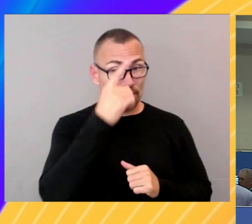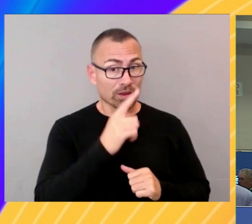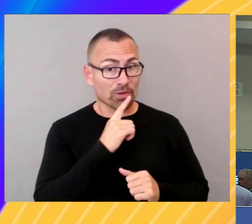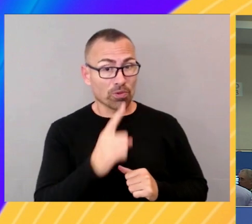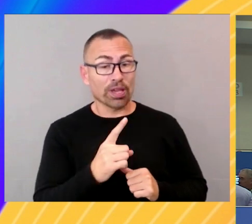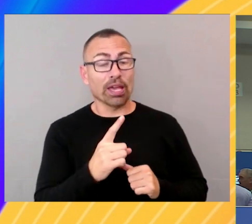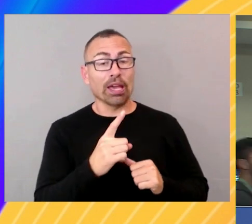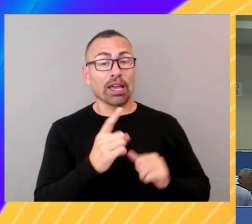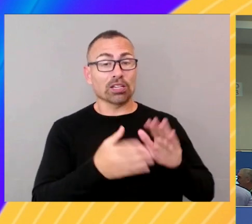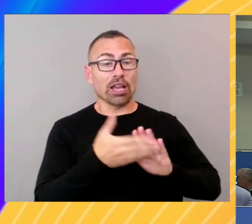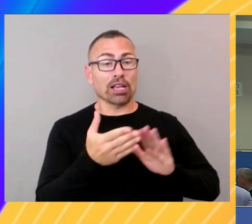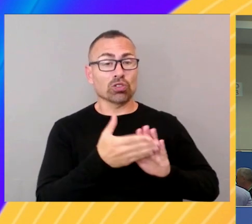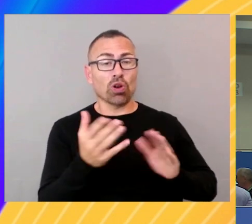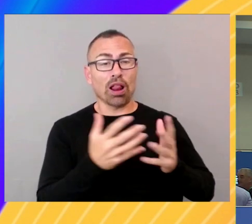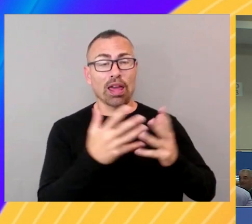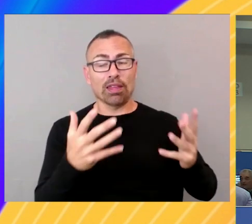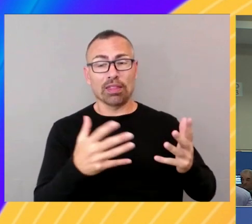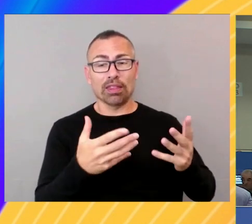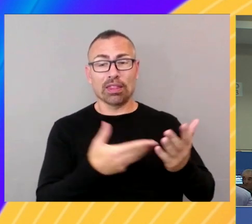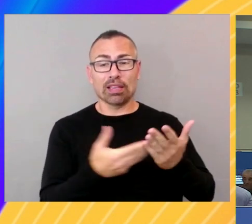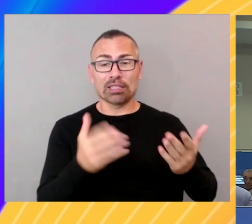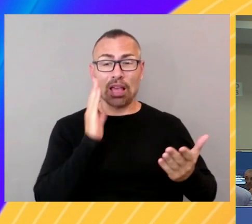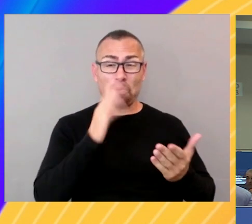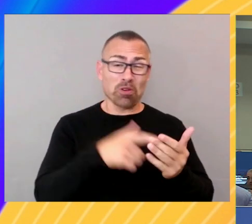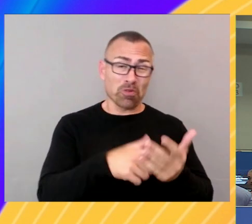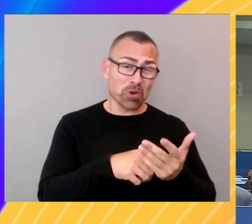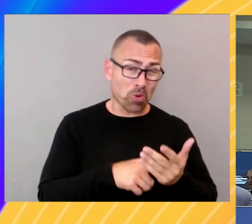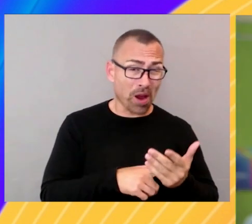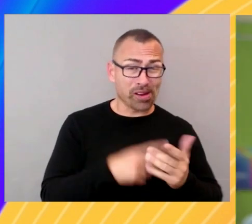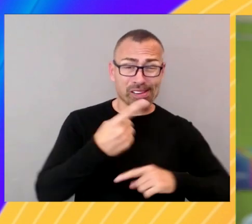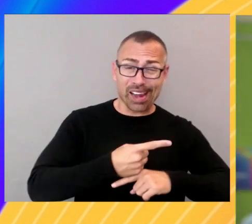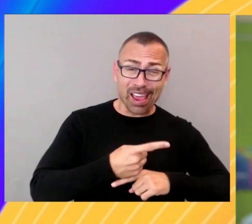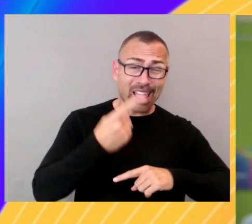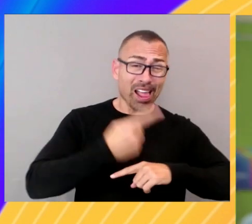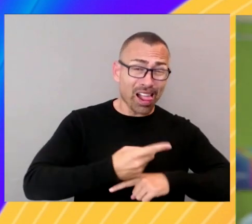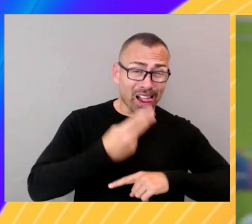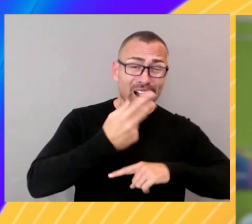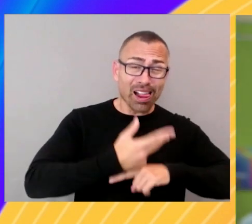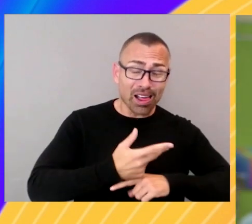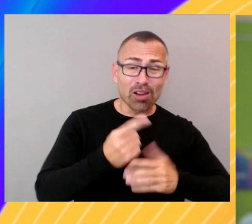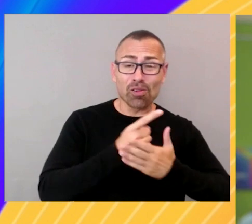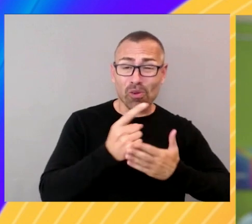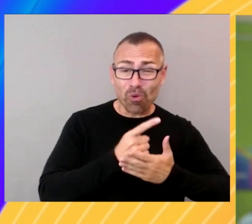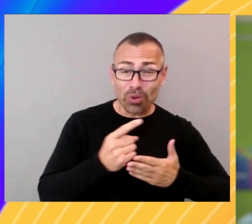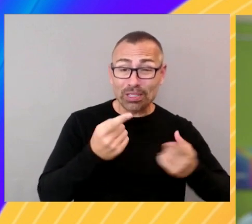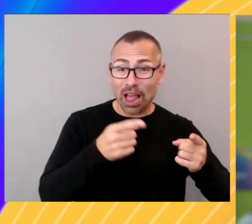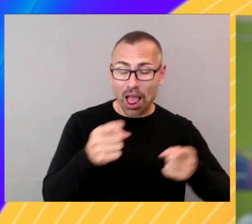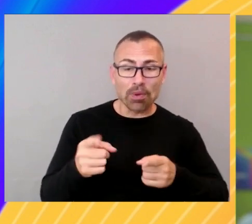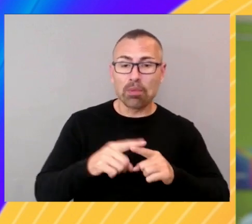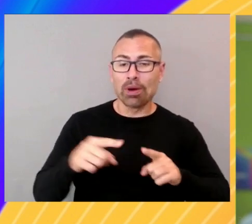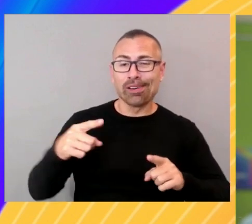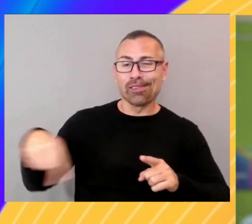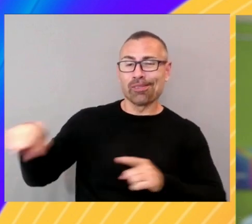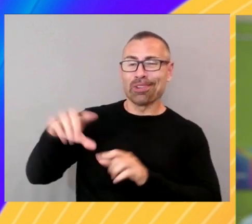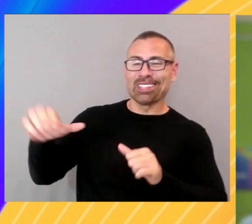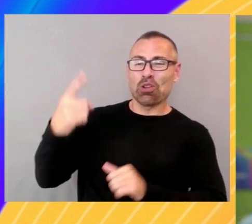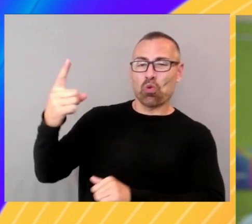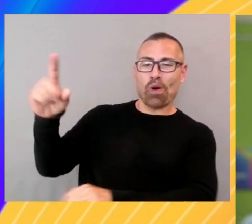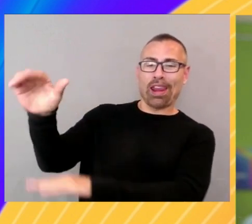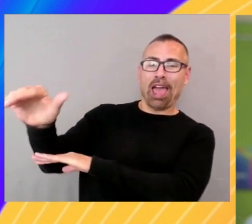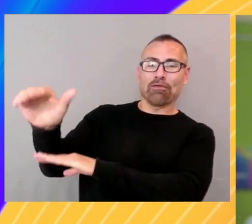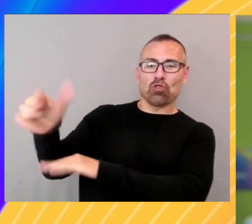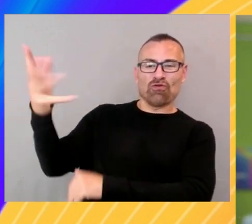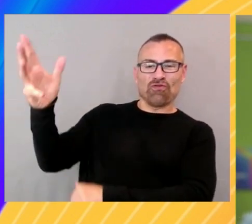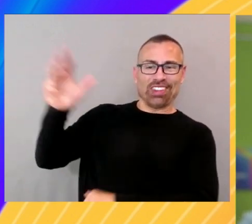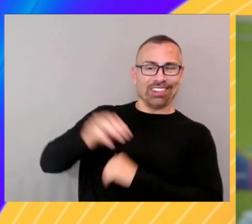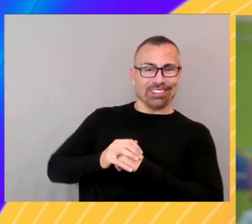frankly take someone days, if not weeks, to do. I think we did this in an afternoon. We did it actually specifically last Friday afternoon. Oh, wow. Yeah, so the